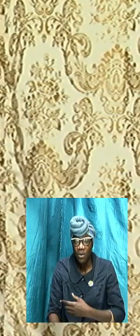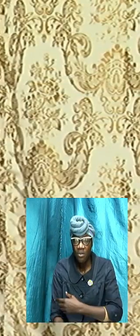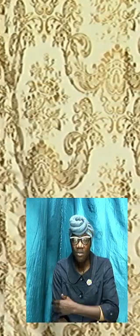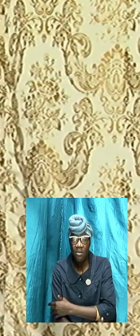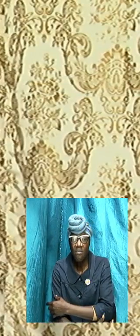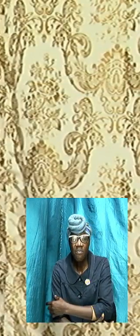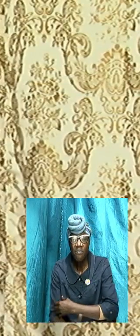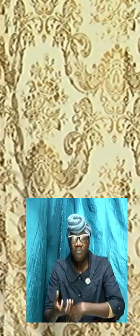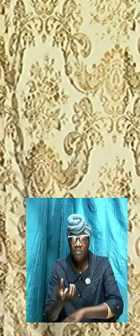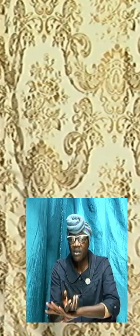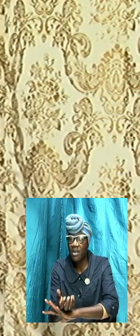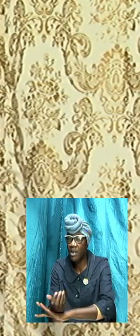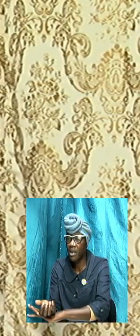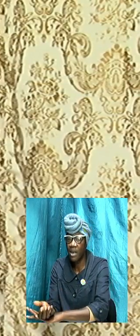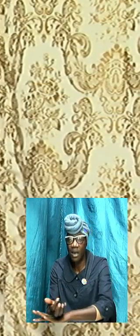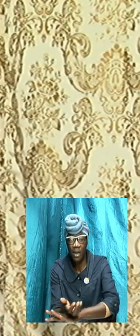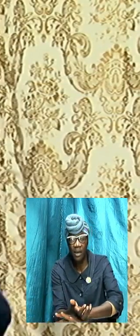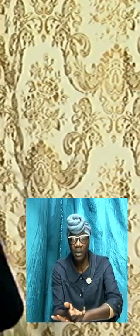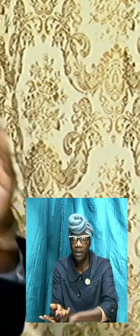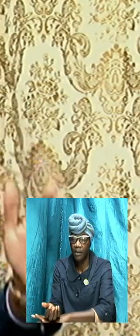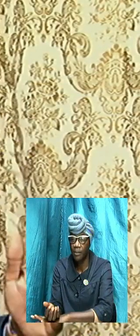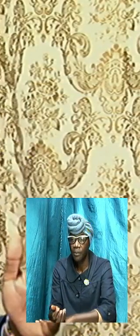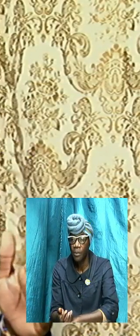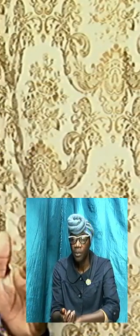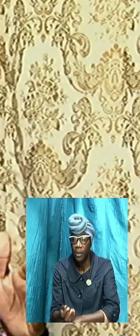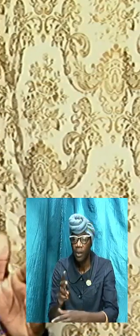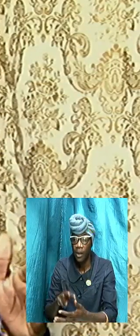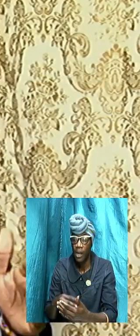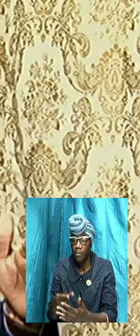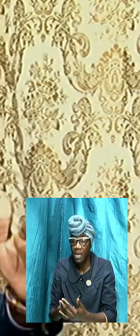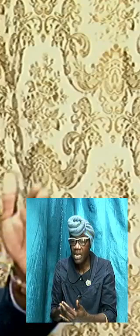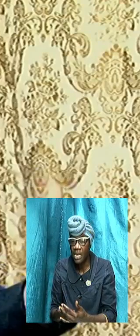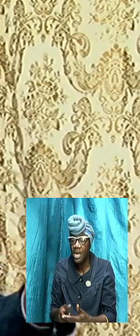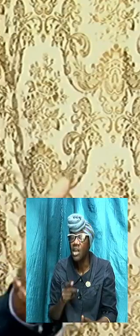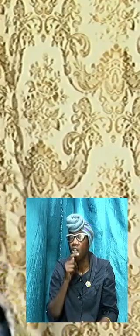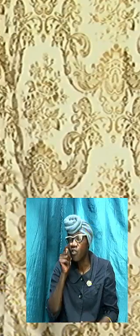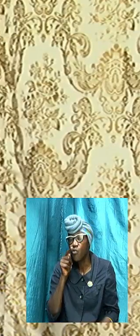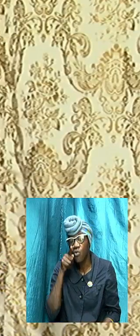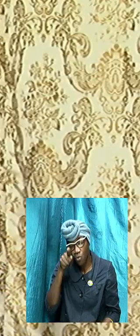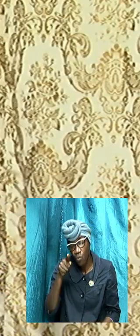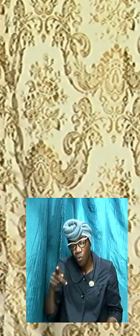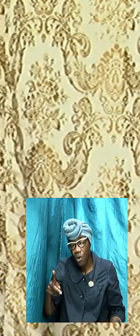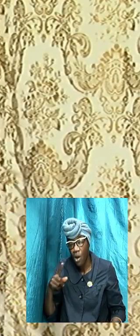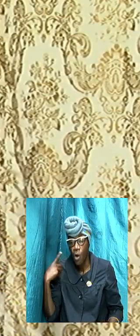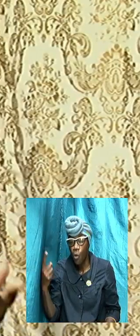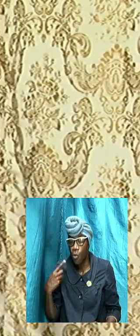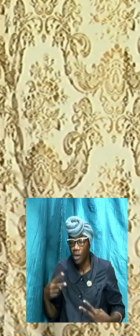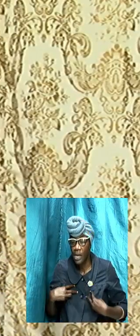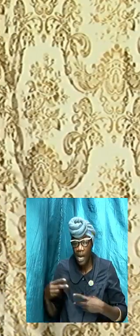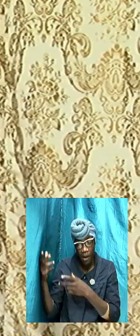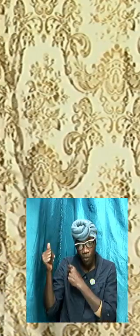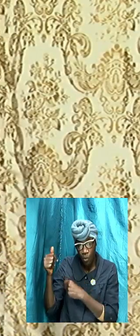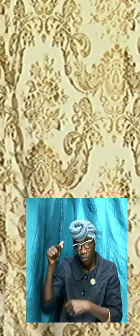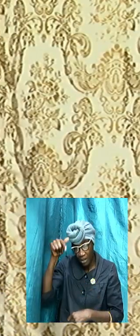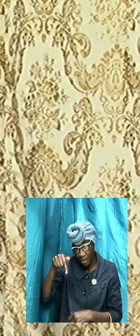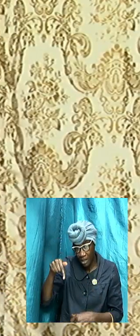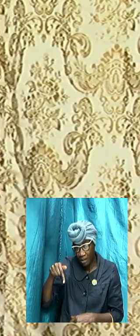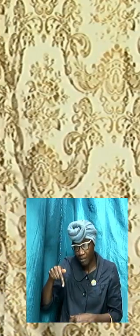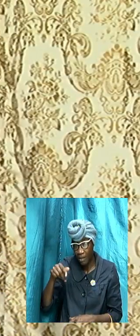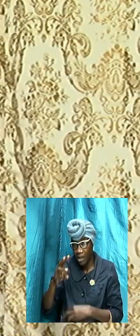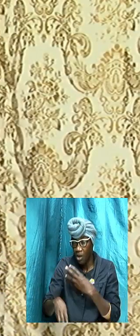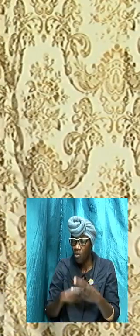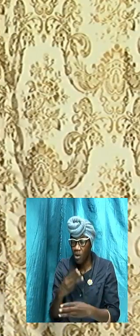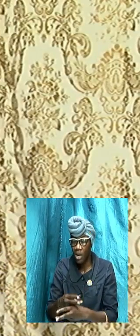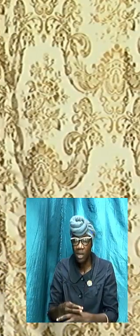In other words, with everything that we have, if the fact that we only have hope in this life, then it don't make no sense. But there is